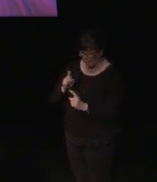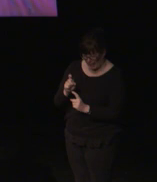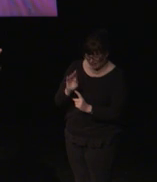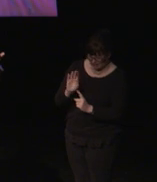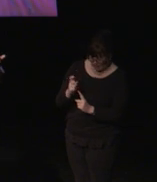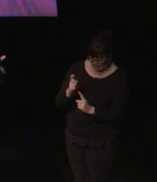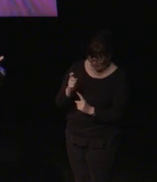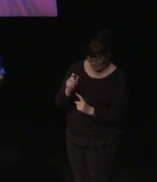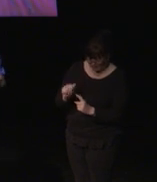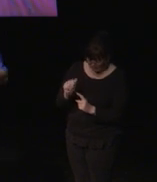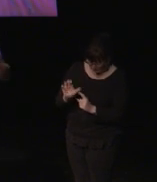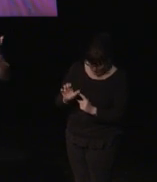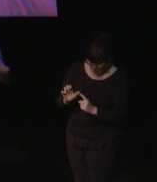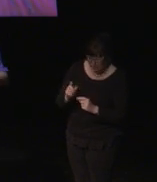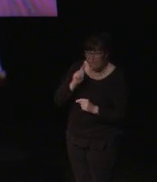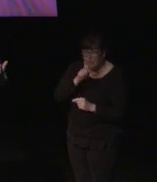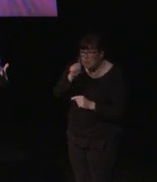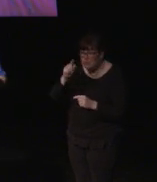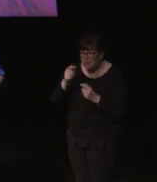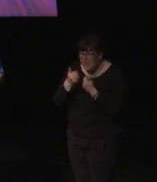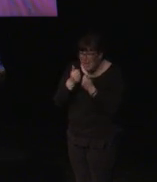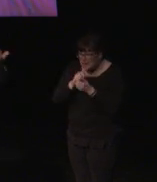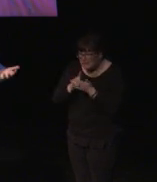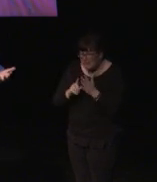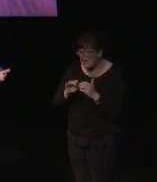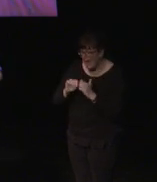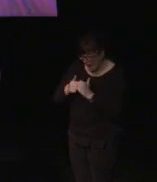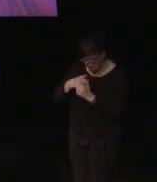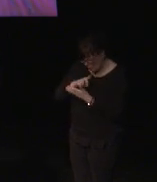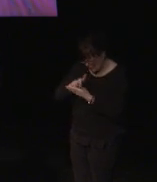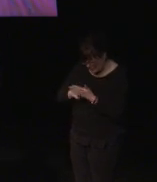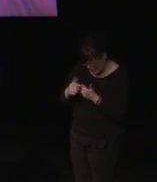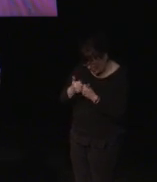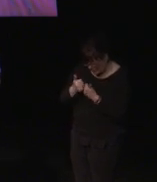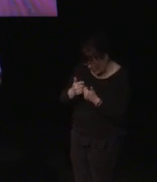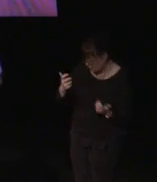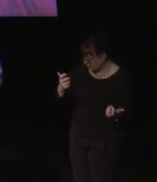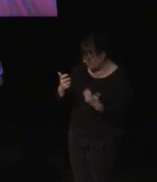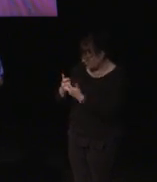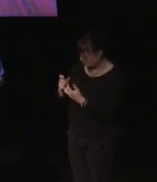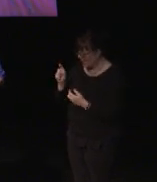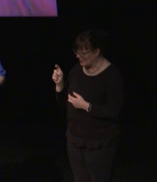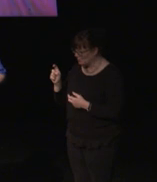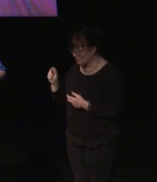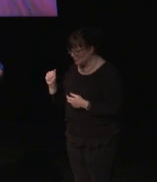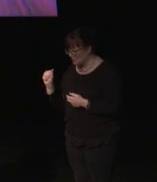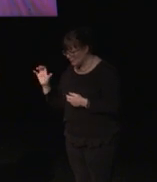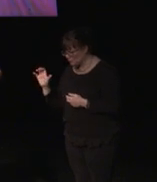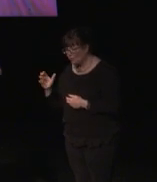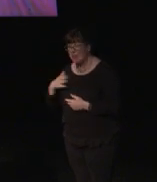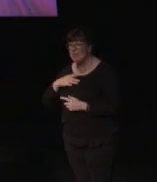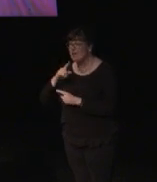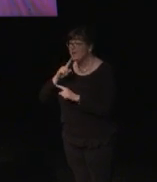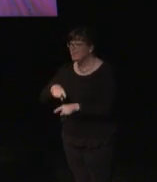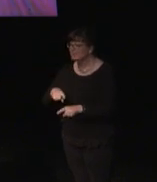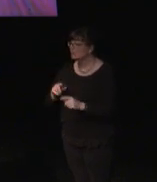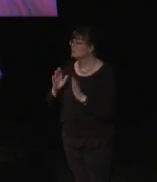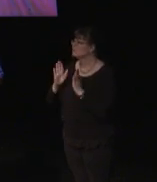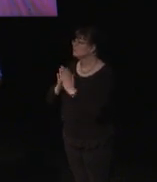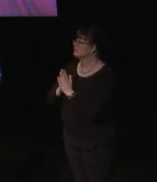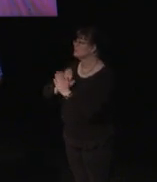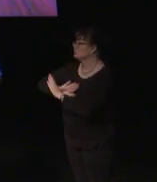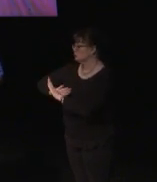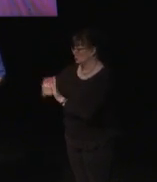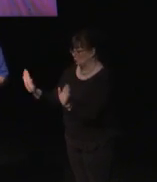Controller? So for all you game developers in the audience, I get this question a lot. How do you design for the Xbox Adaptive Controller? And here's my answer, please